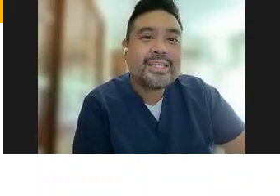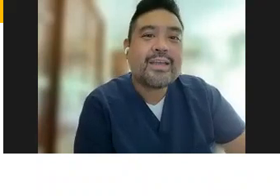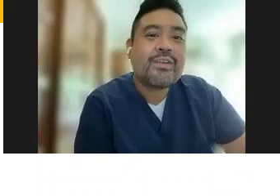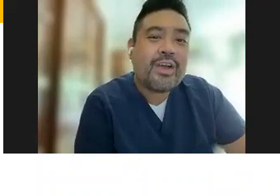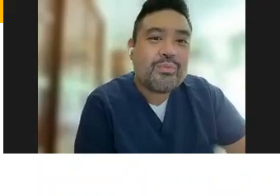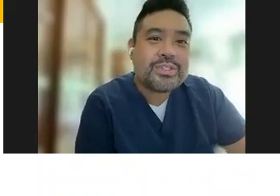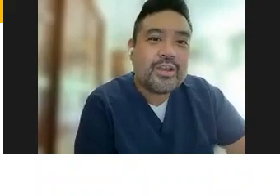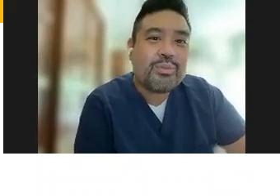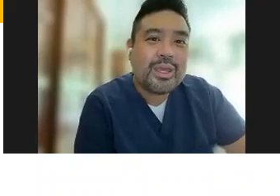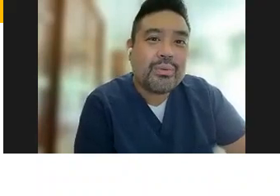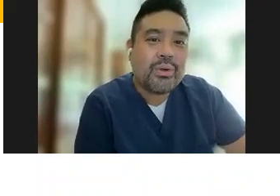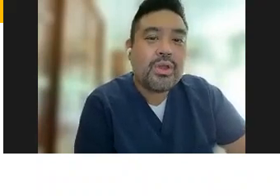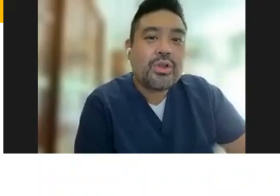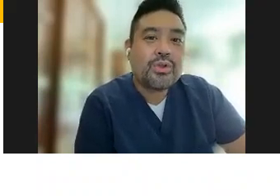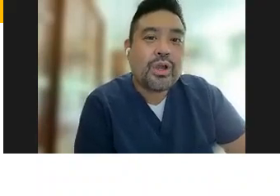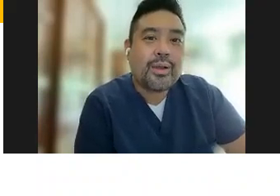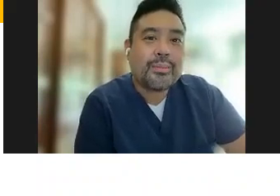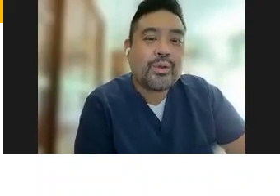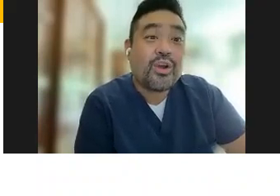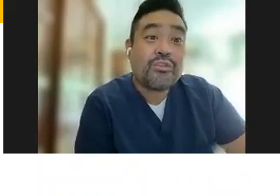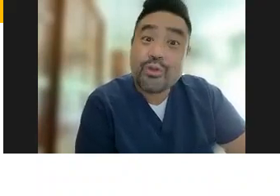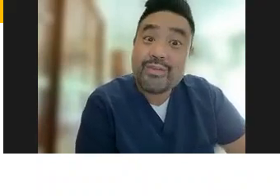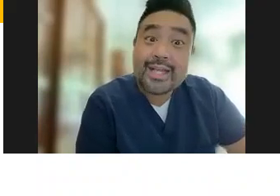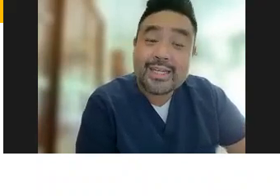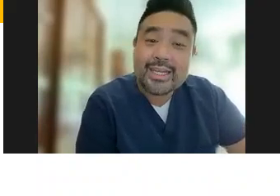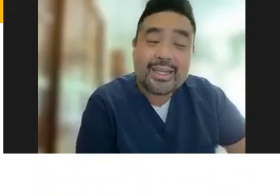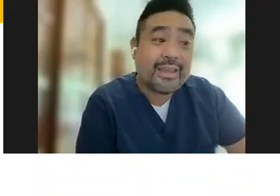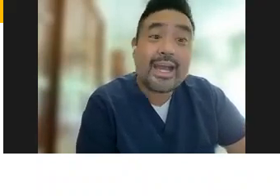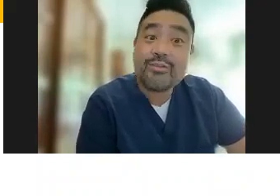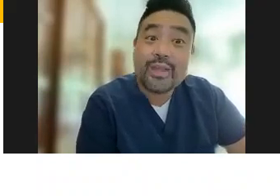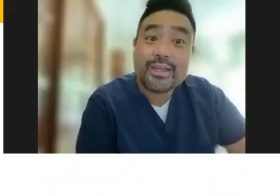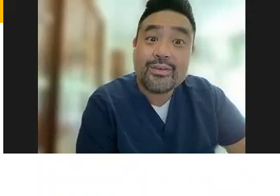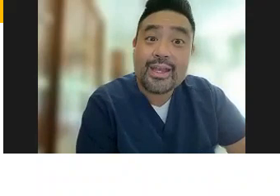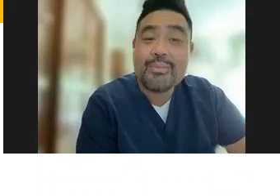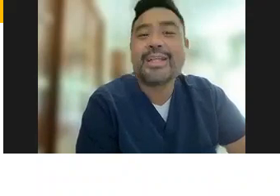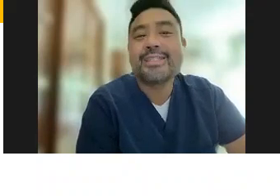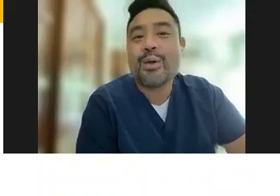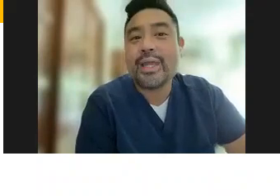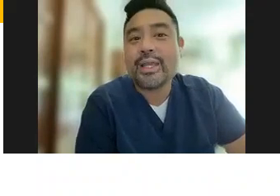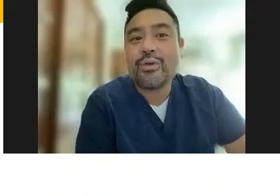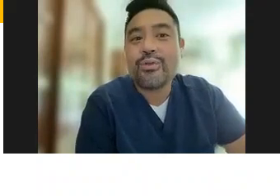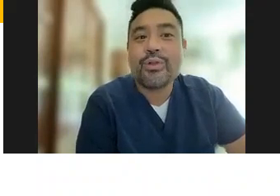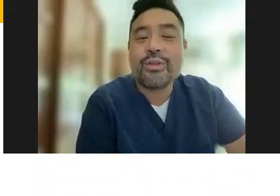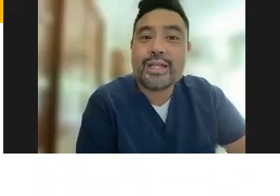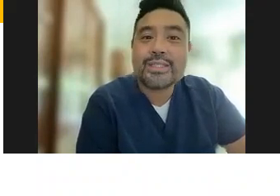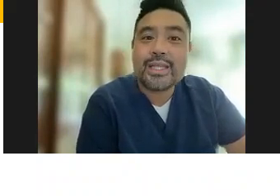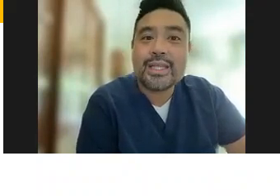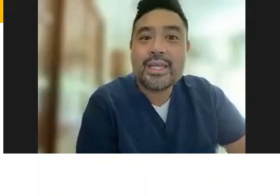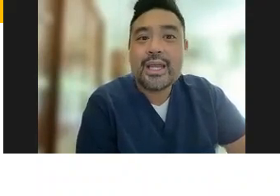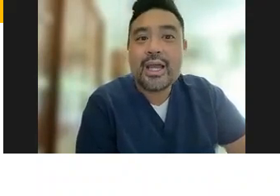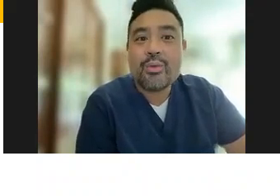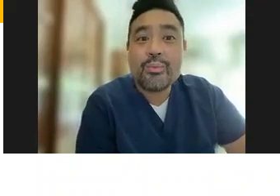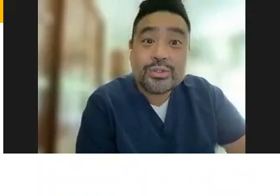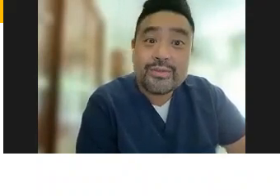said 75% of people who were fully vaccinated and they got infected, right? It made it sound like, oh, the fully